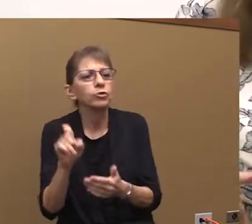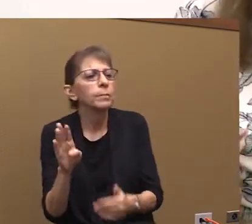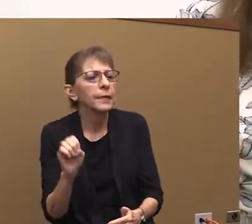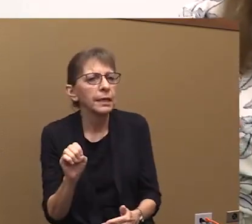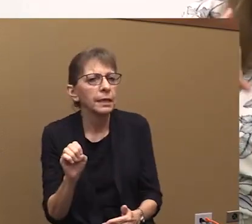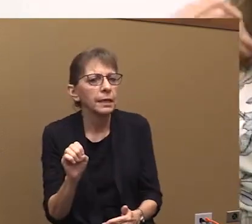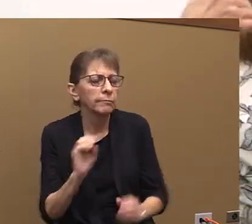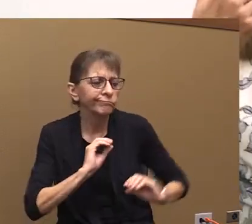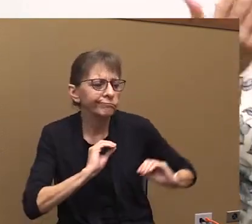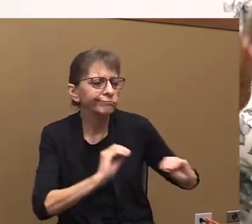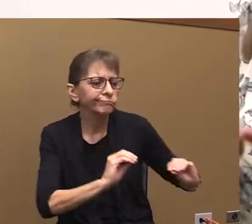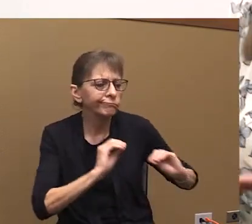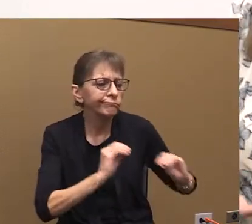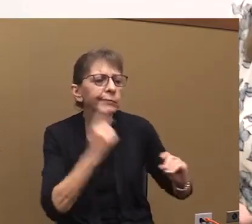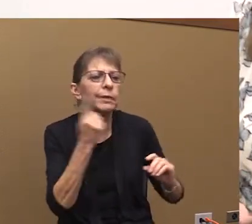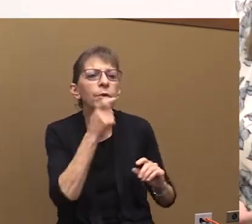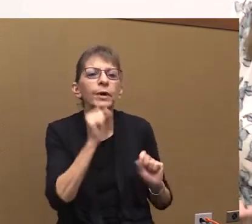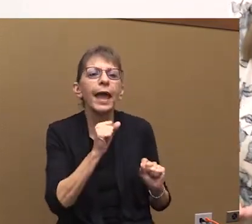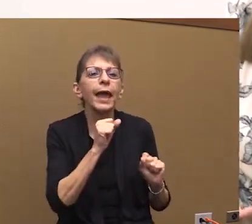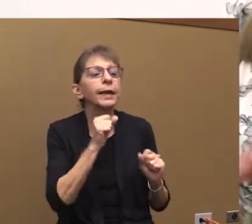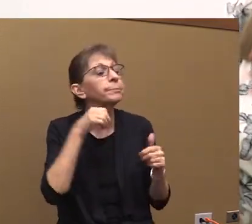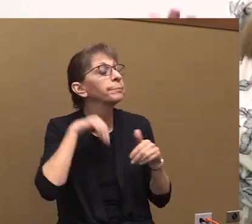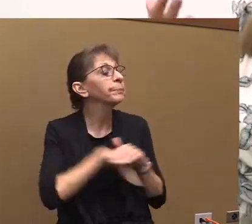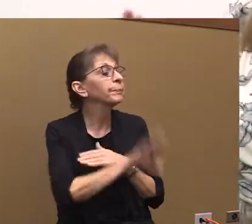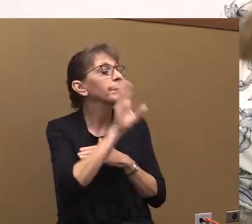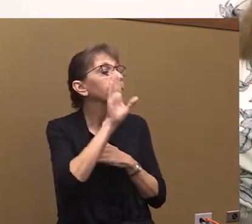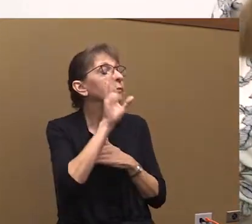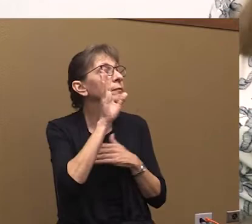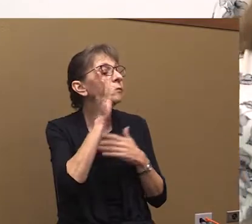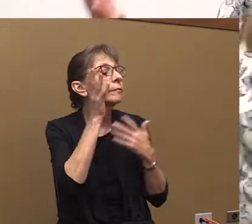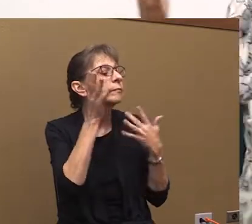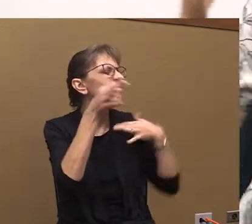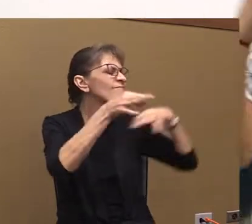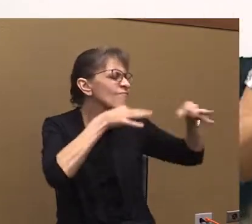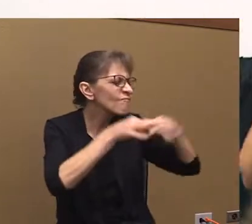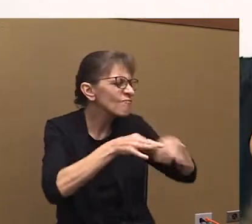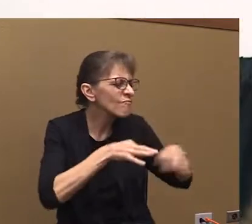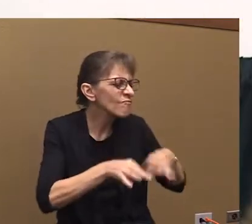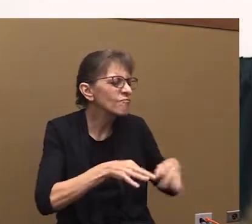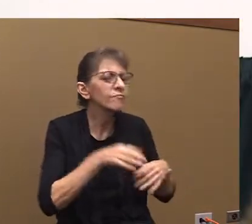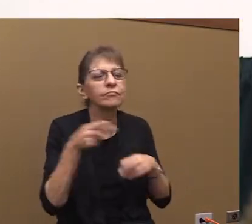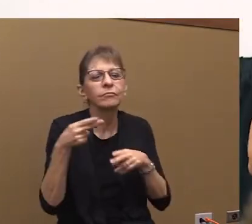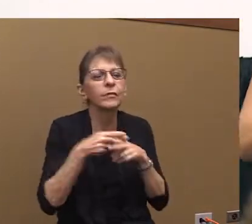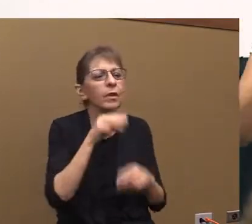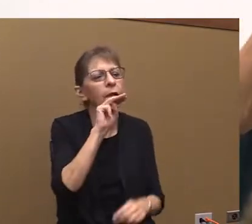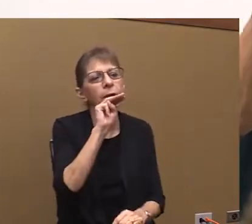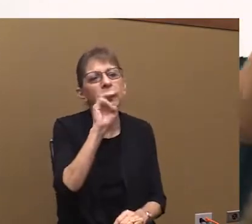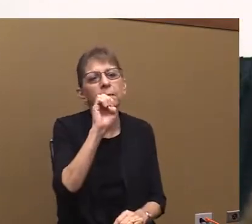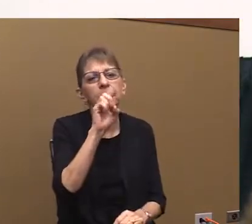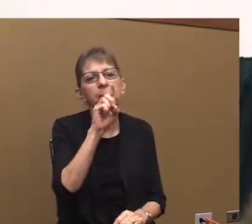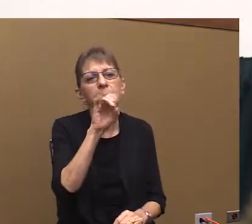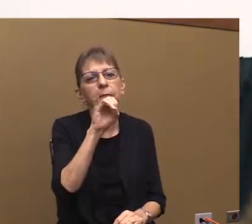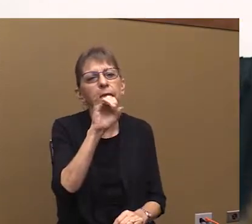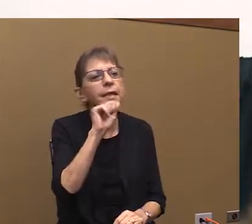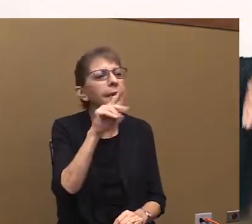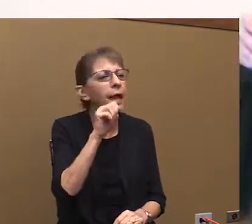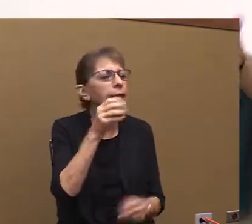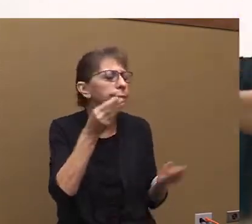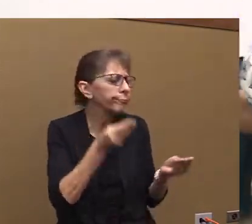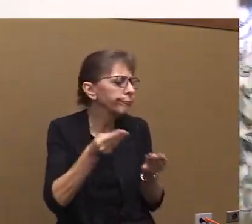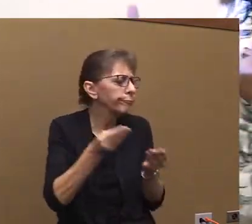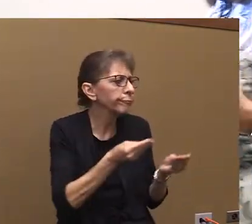here to where they need to be. If you have someone that could come in and mediate or